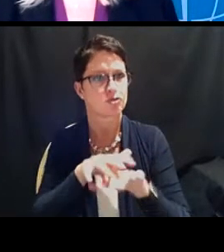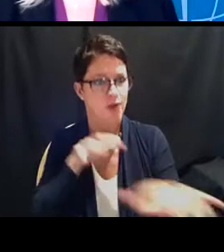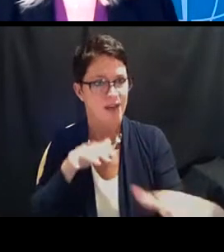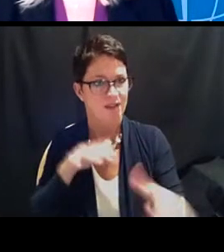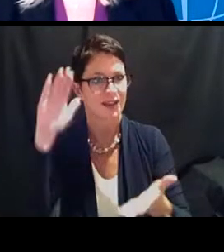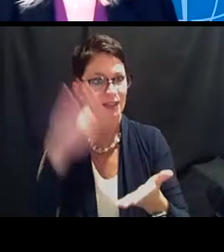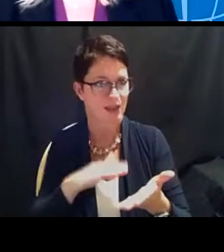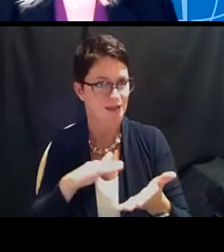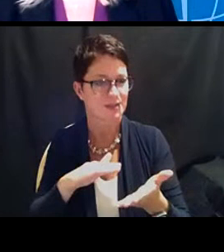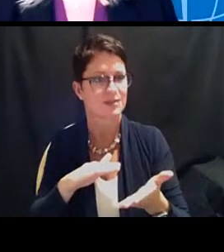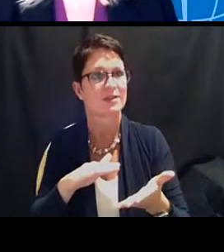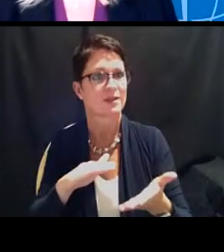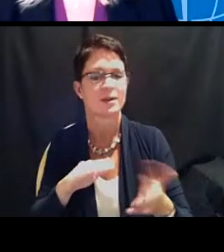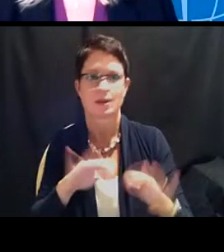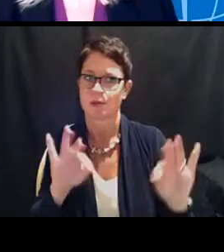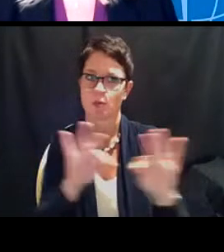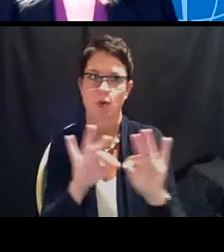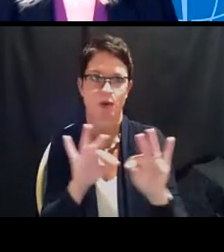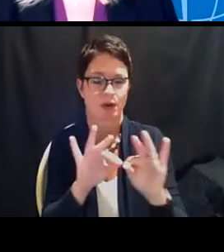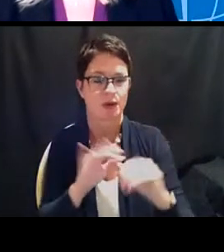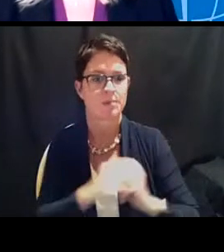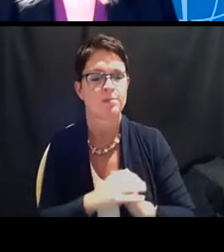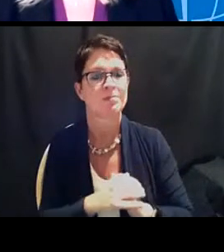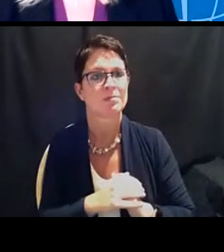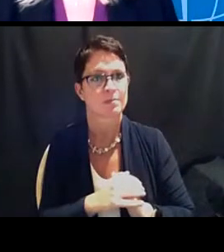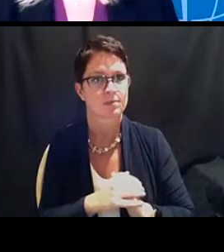congestion. This new